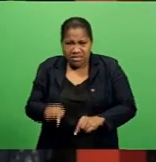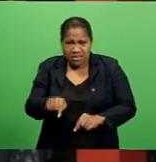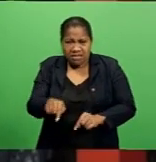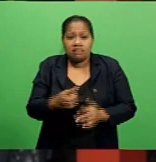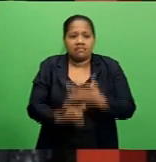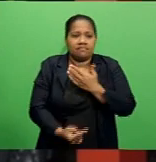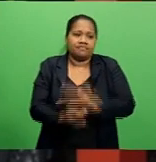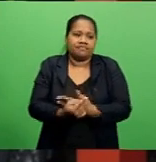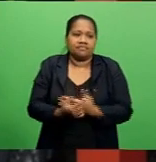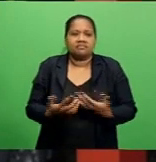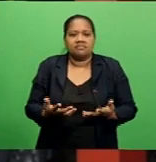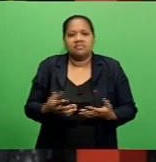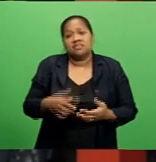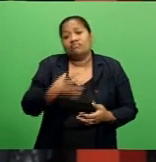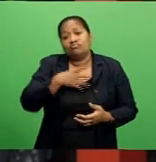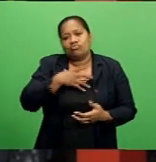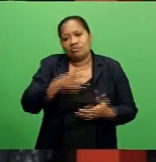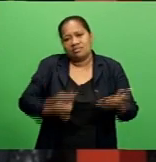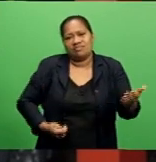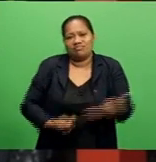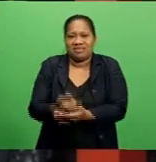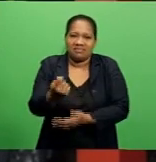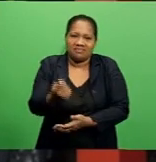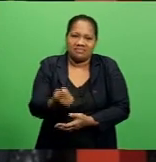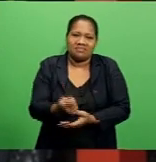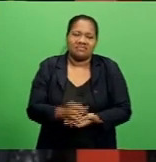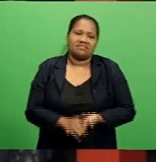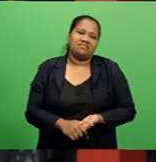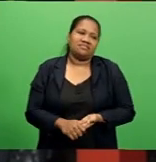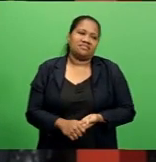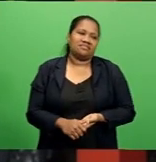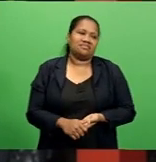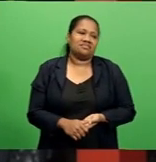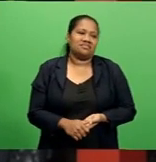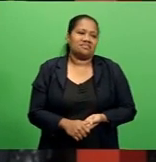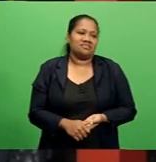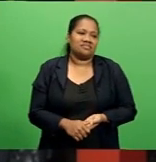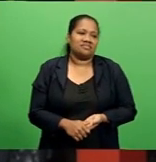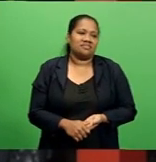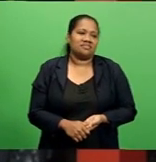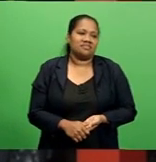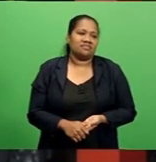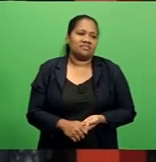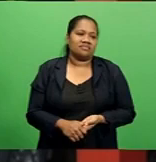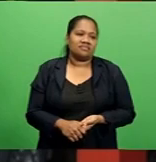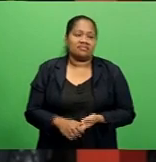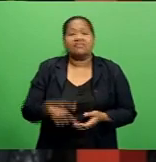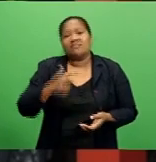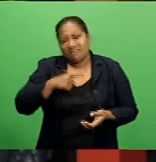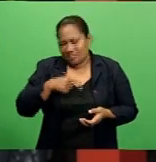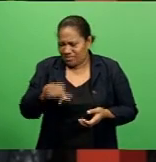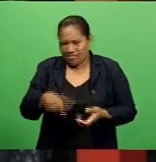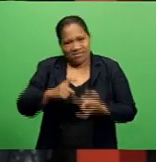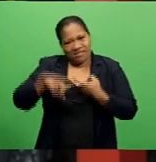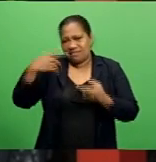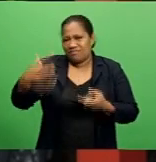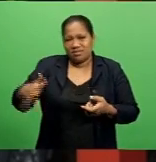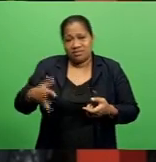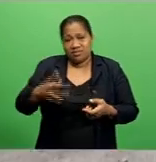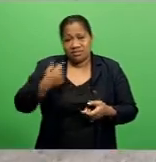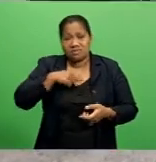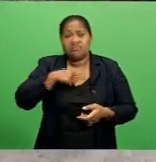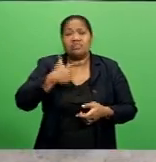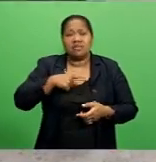road, it's really costing because you have to put food on the table for your family